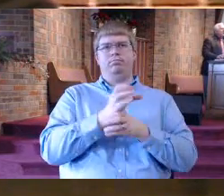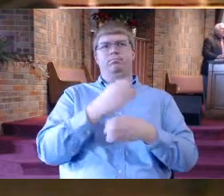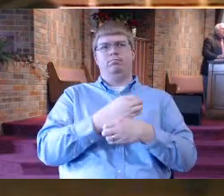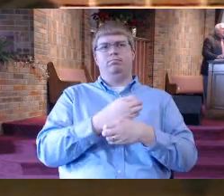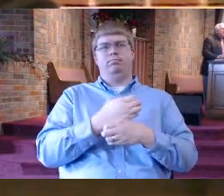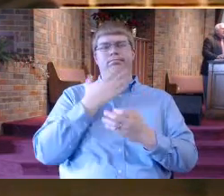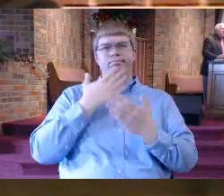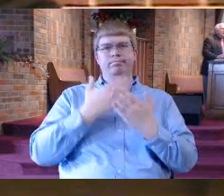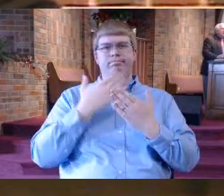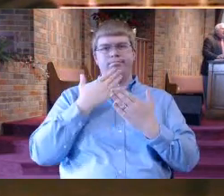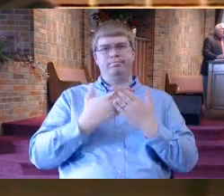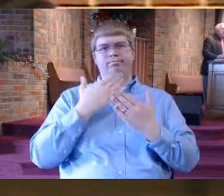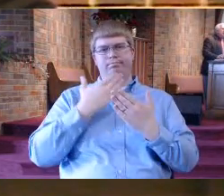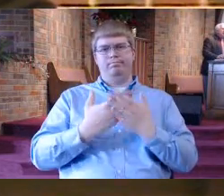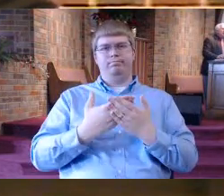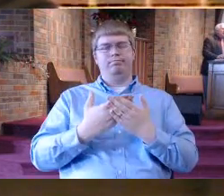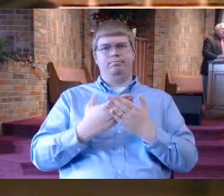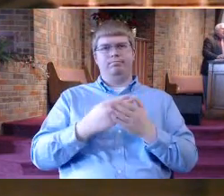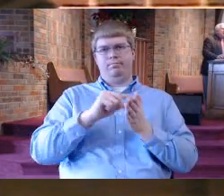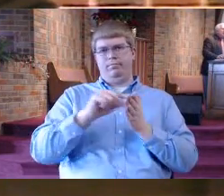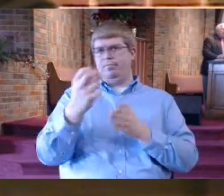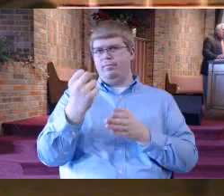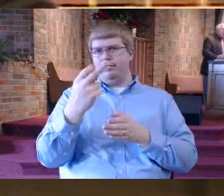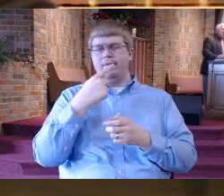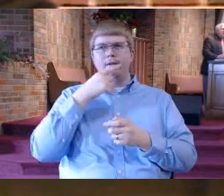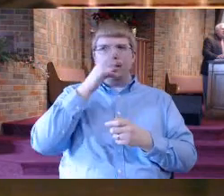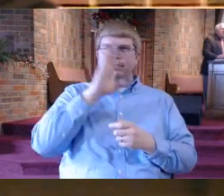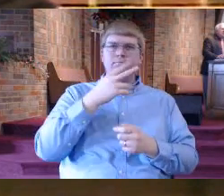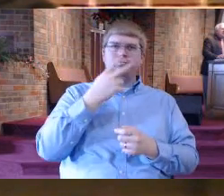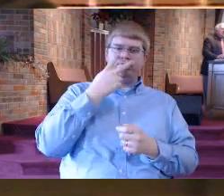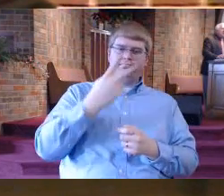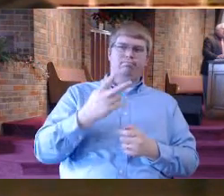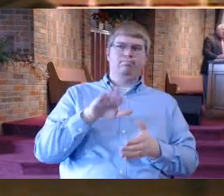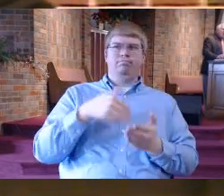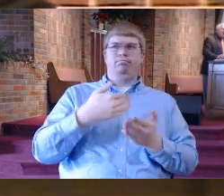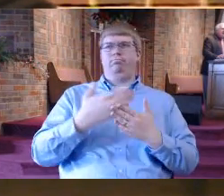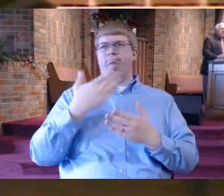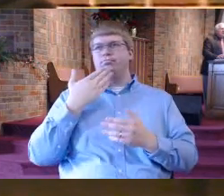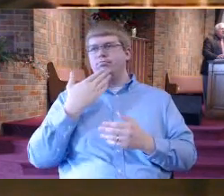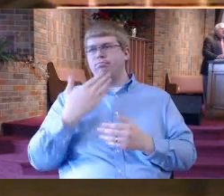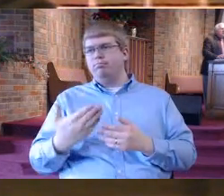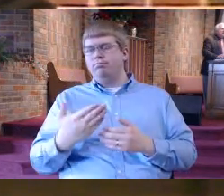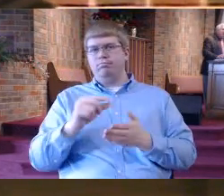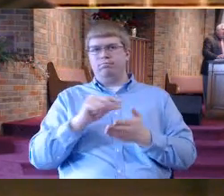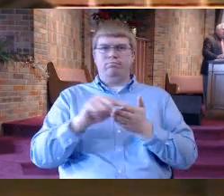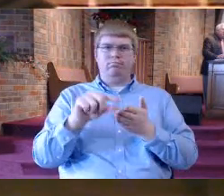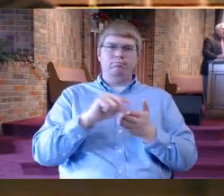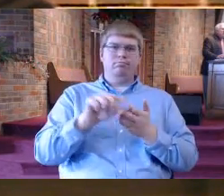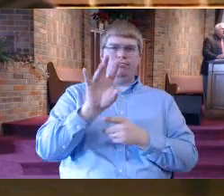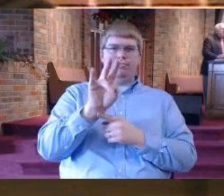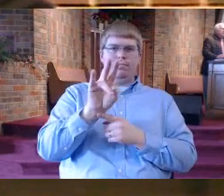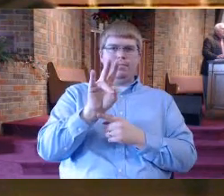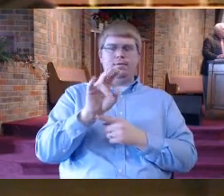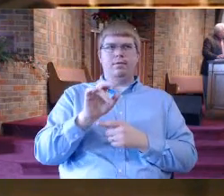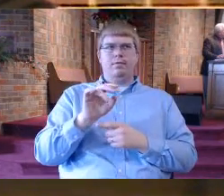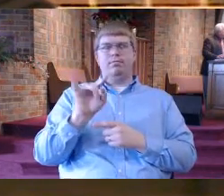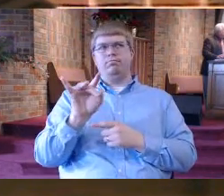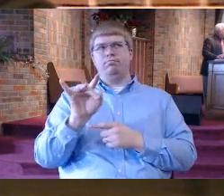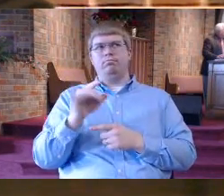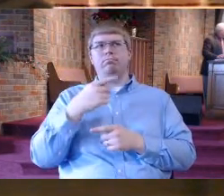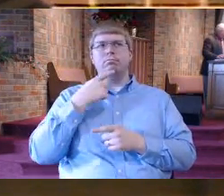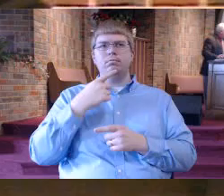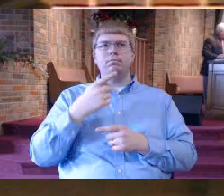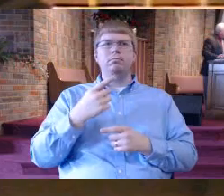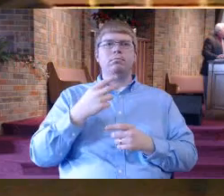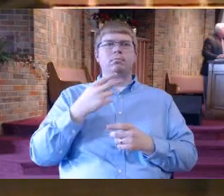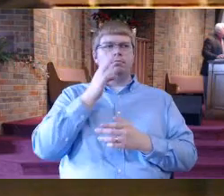12. "And God saw that it was good." Verse 18. "And God saw that it was good."